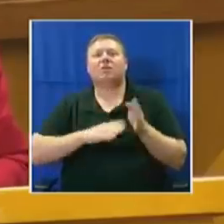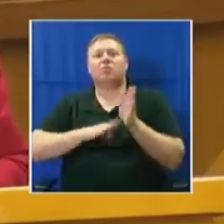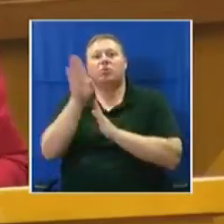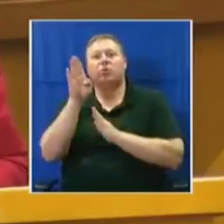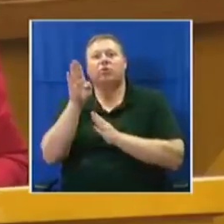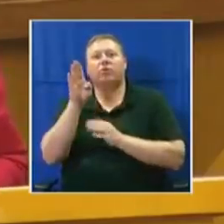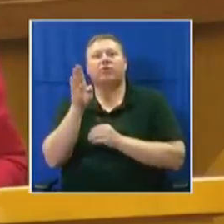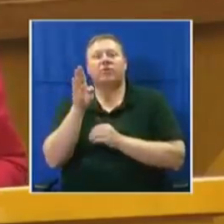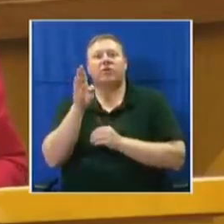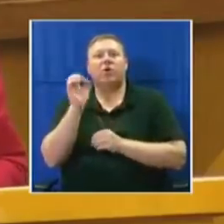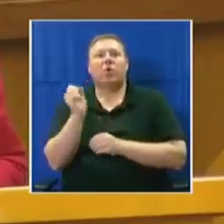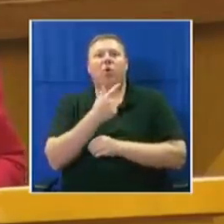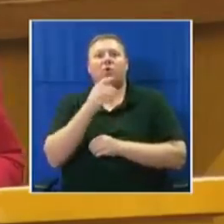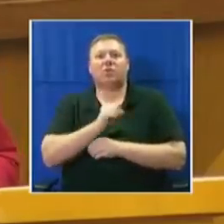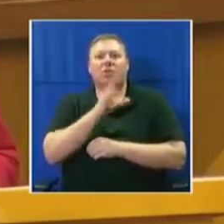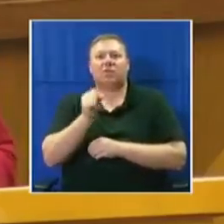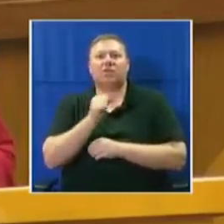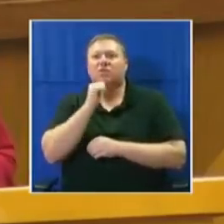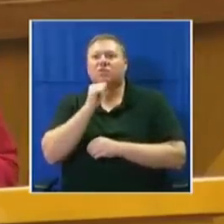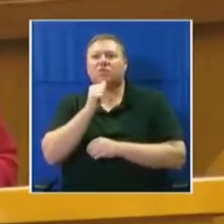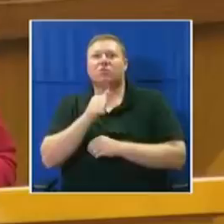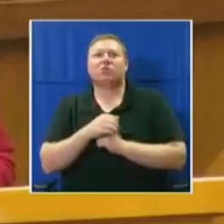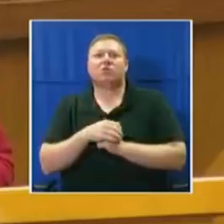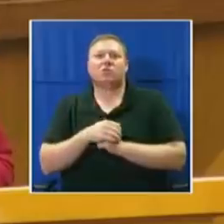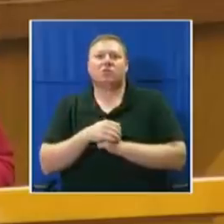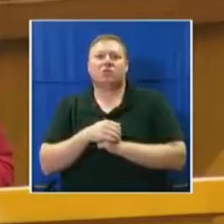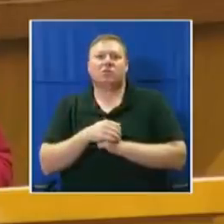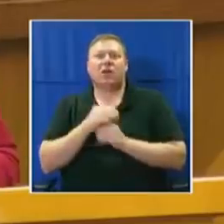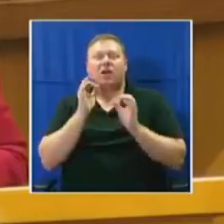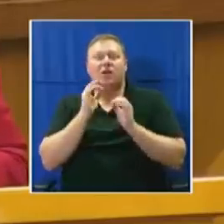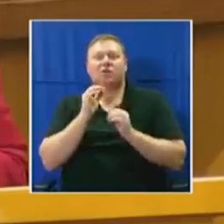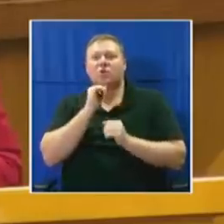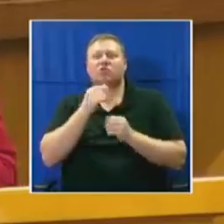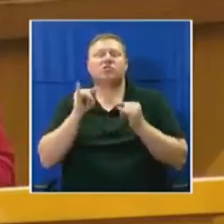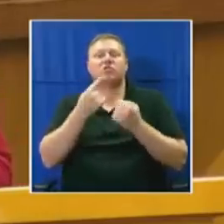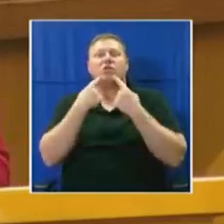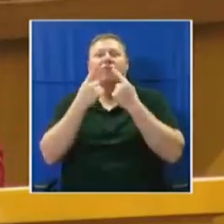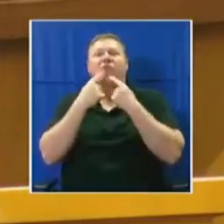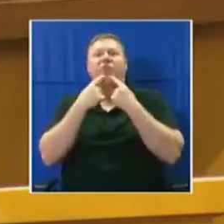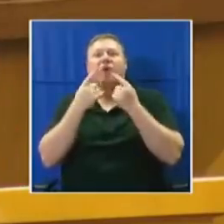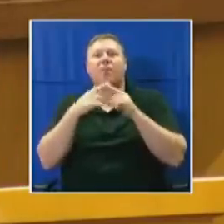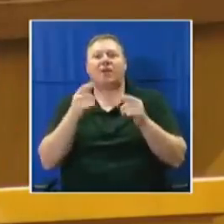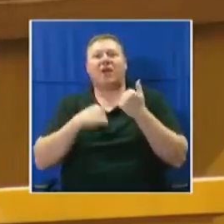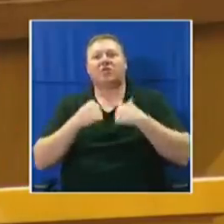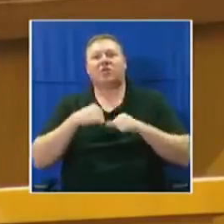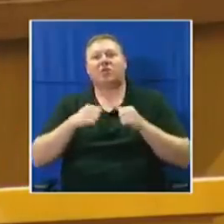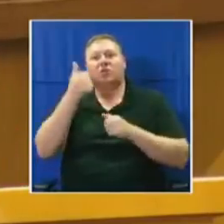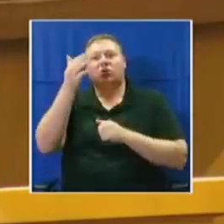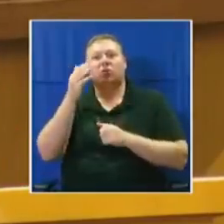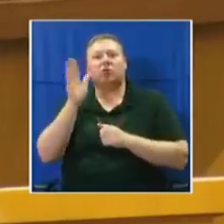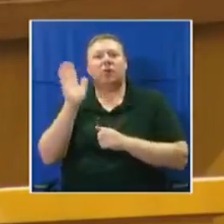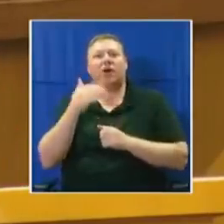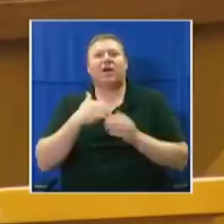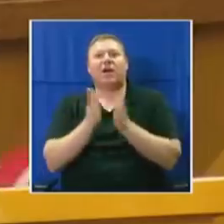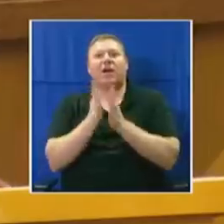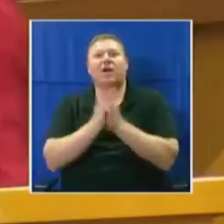South Africans, instead of paying lip service, that you will actually start doing so. Thank you very much. Goodbye, and have a happy